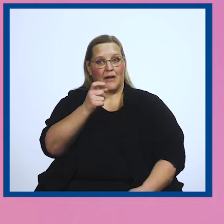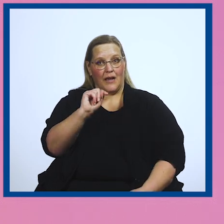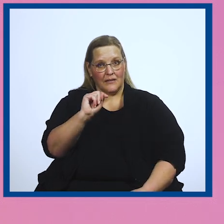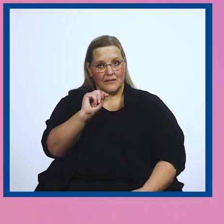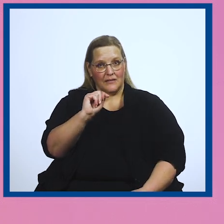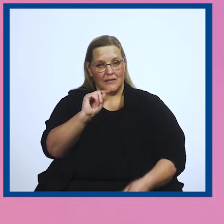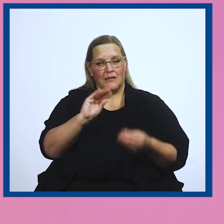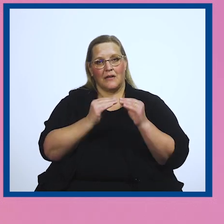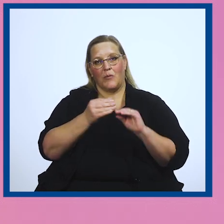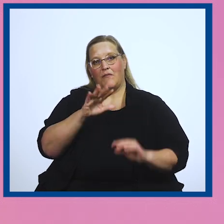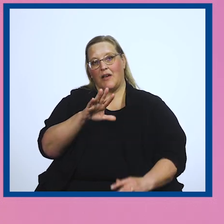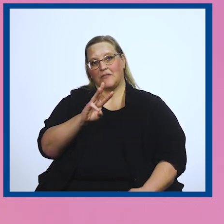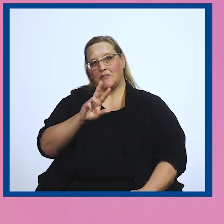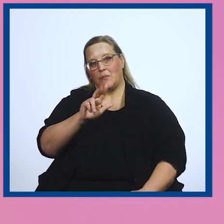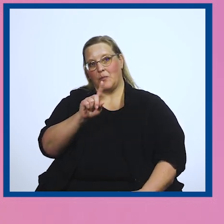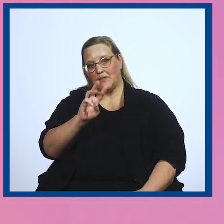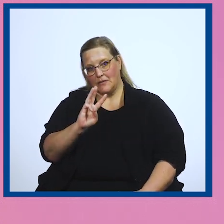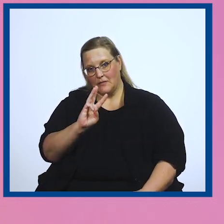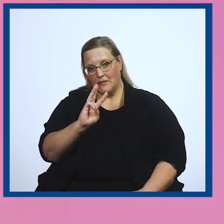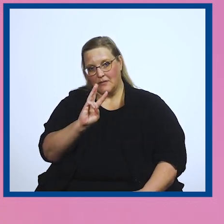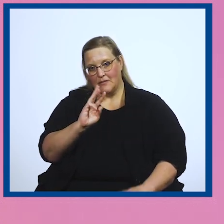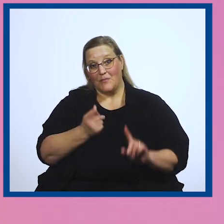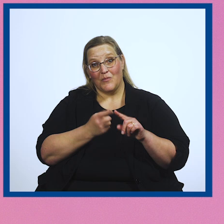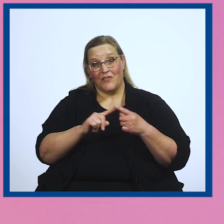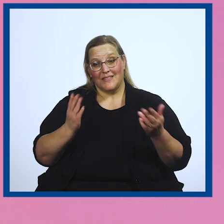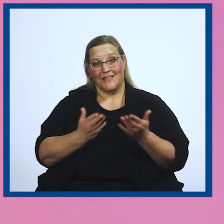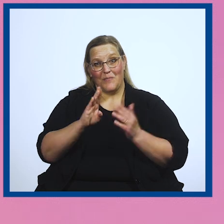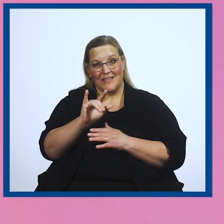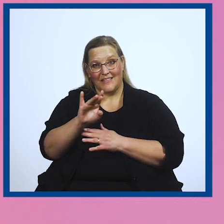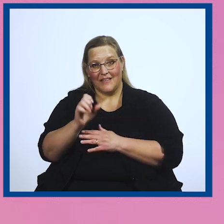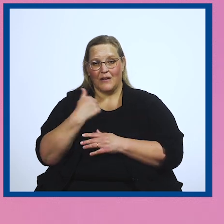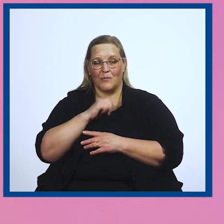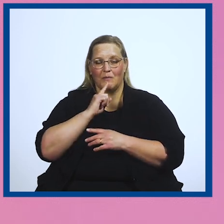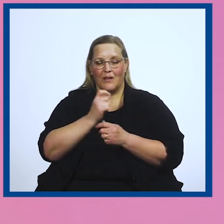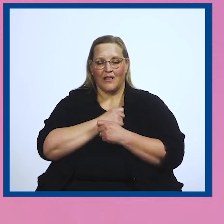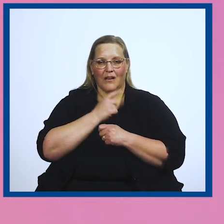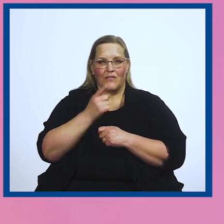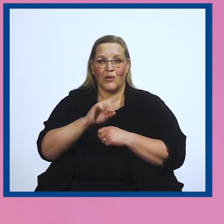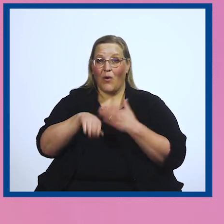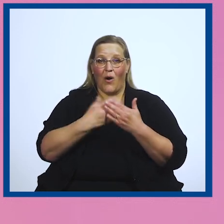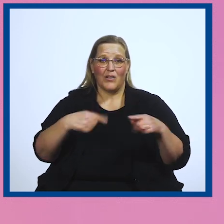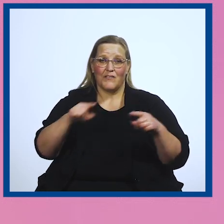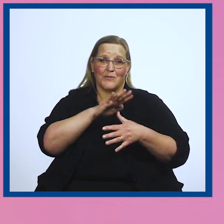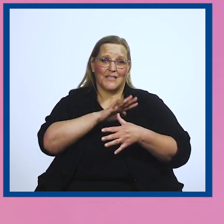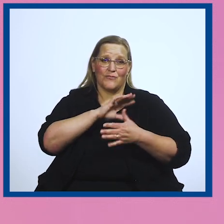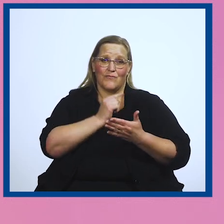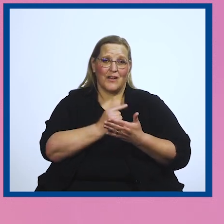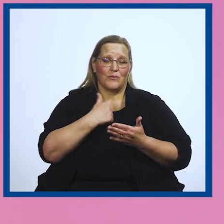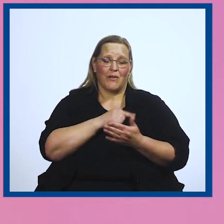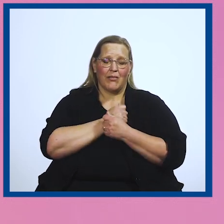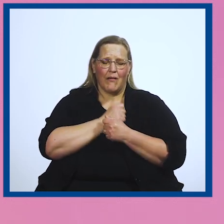to 56316. My friends, here at Bayside, we really do love you. All you graduating seniors, we're loving you, praying